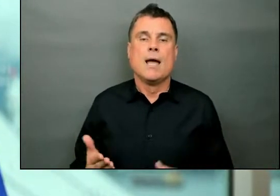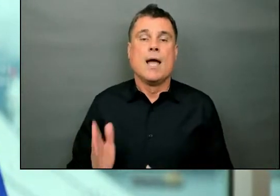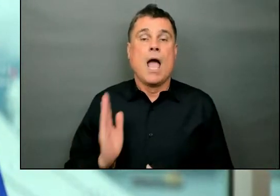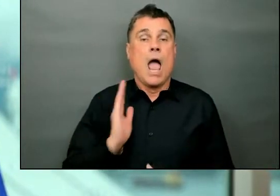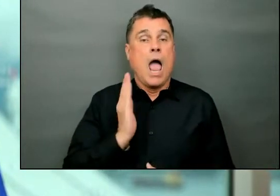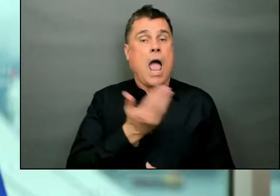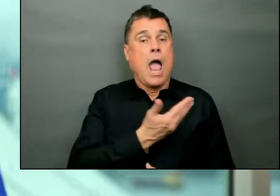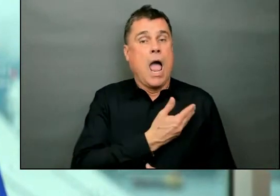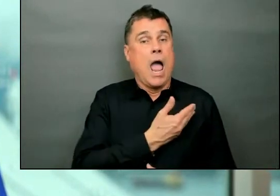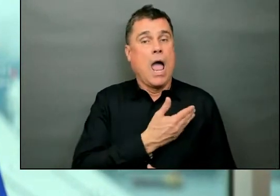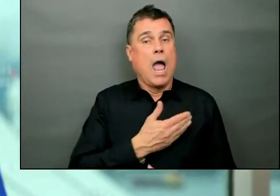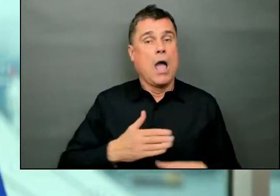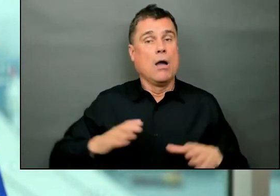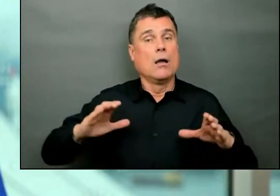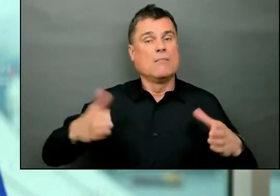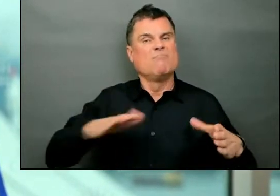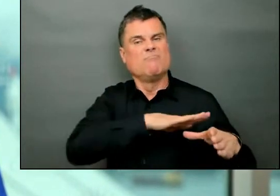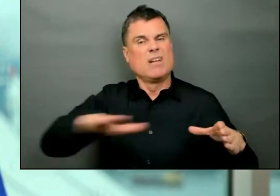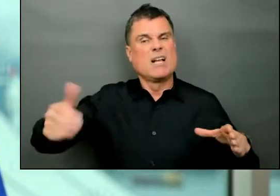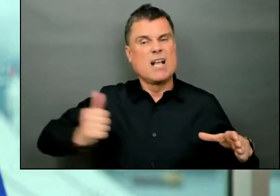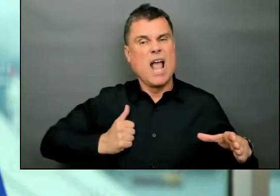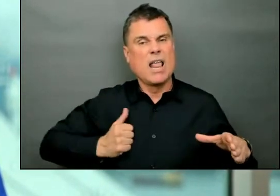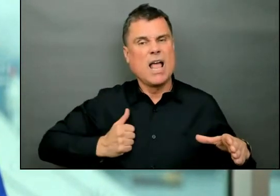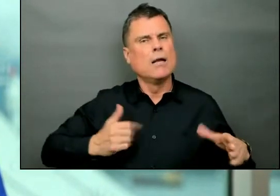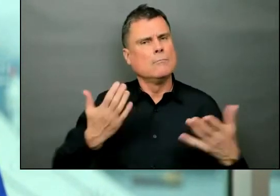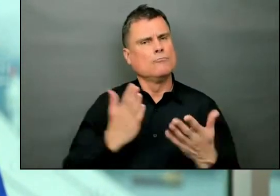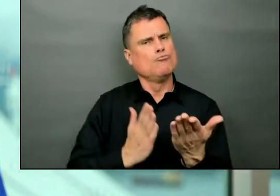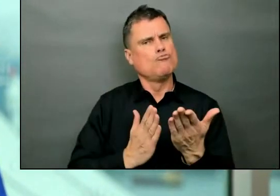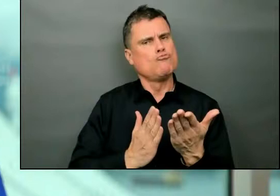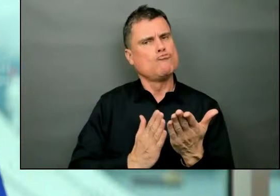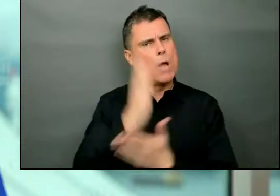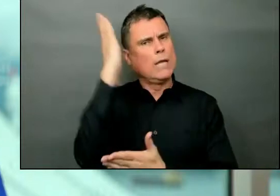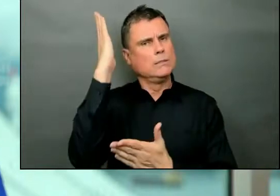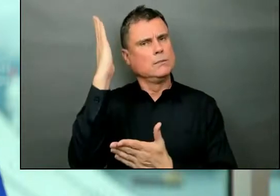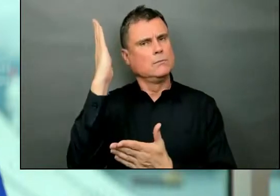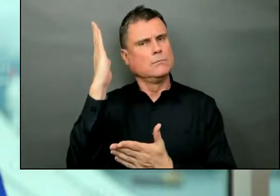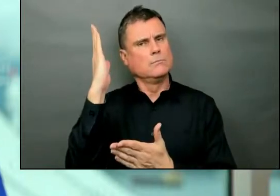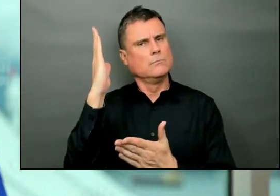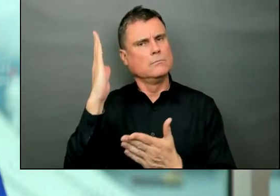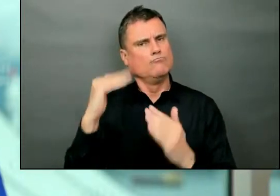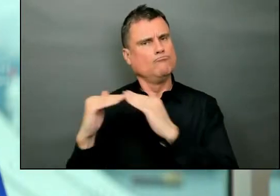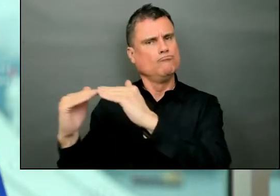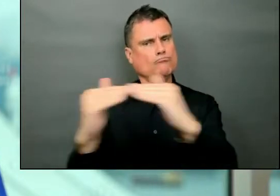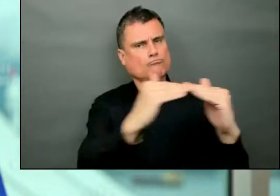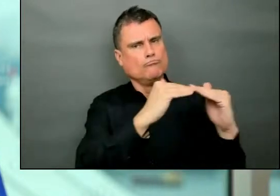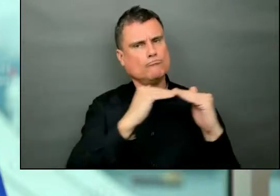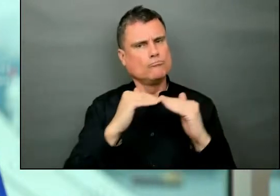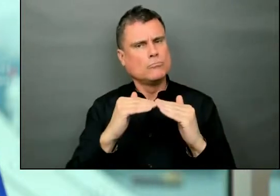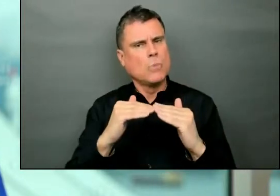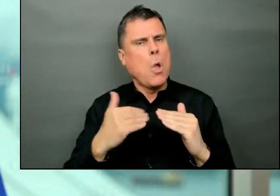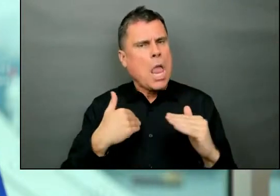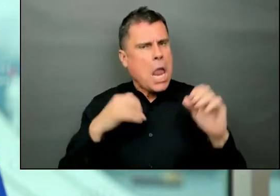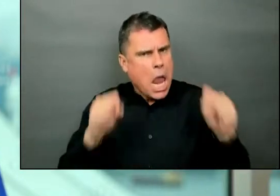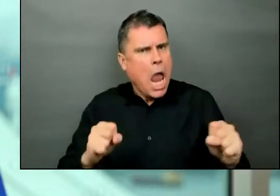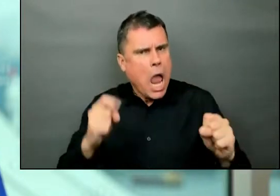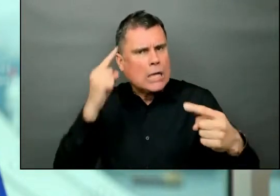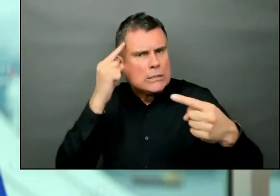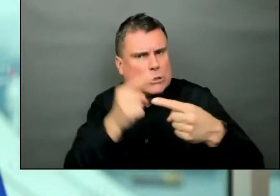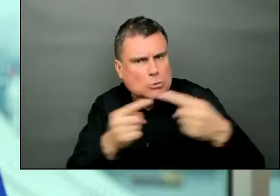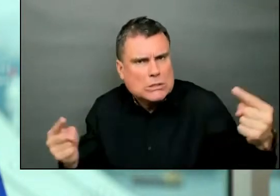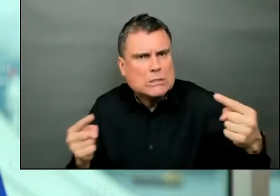issues such as the pandemic. But some of the disagreement is totally unacceptable.